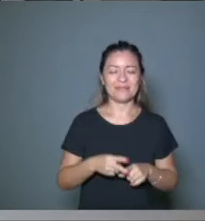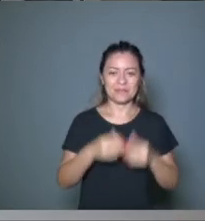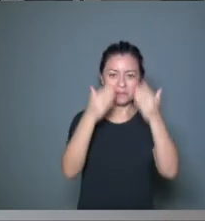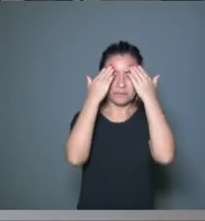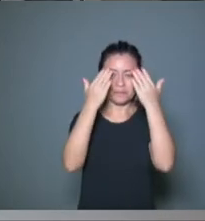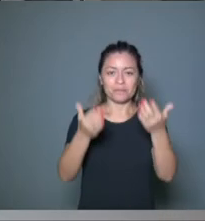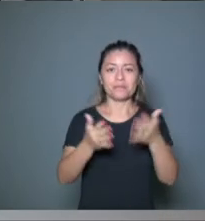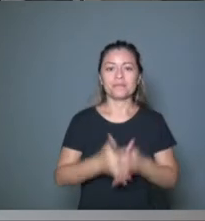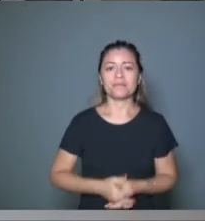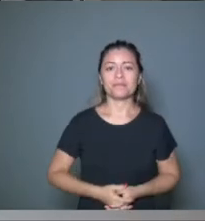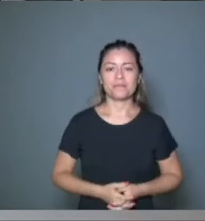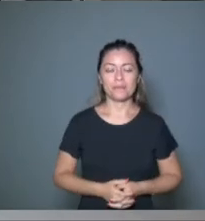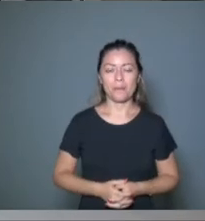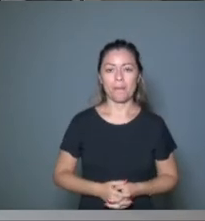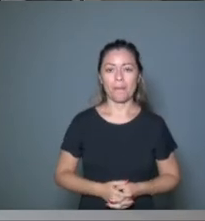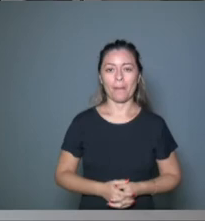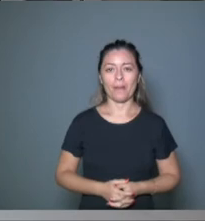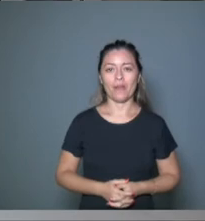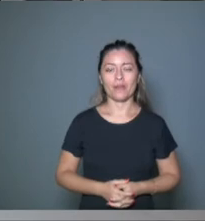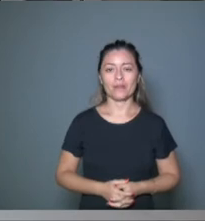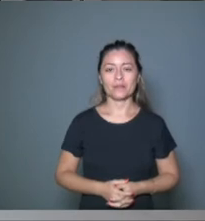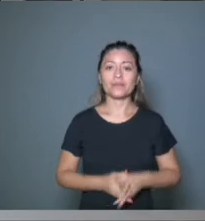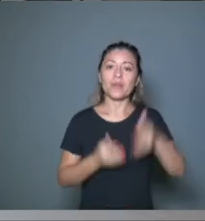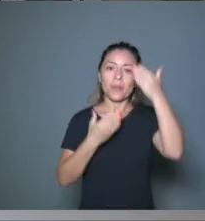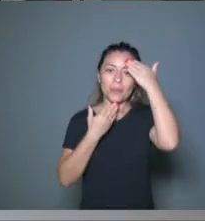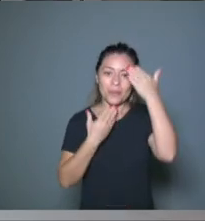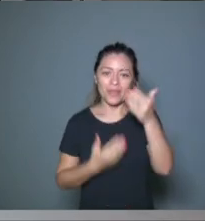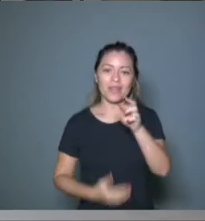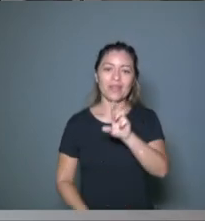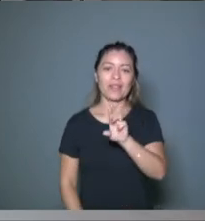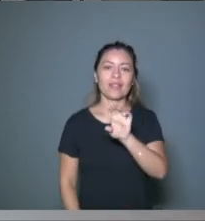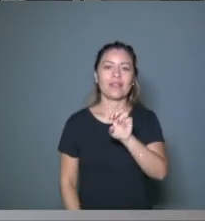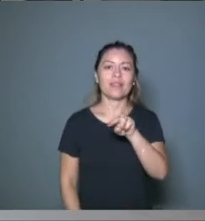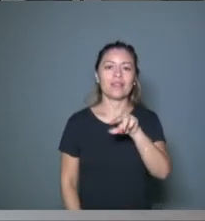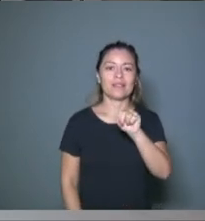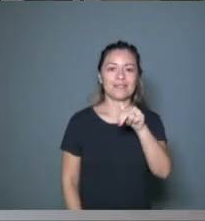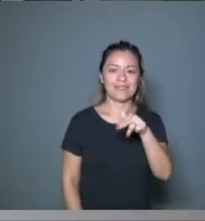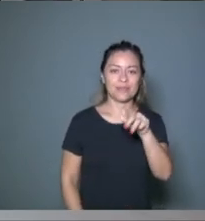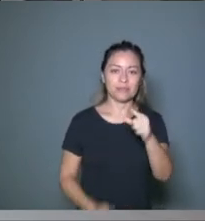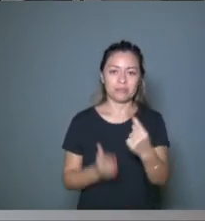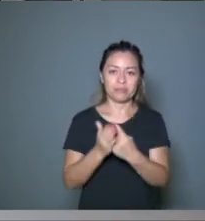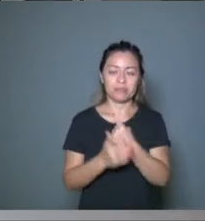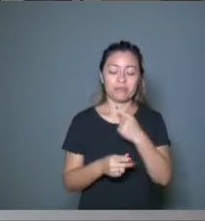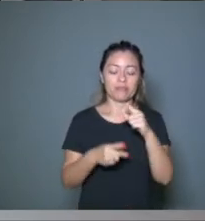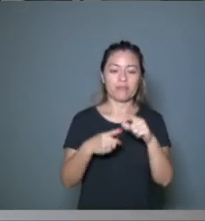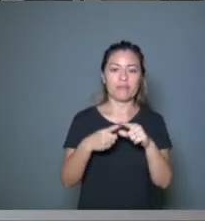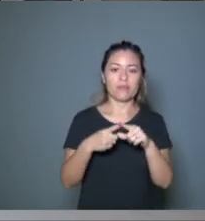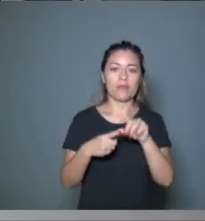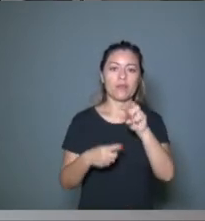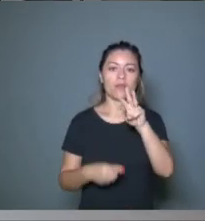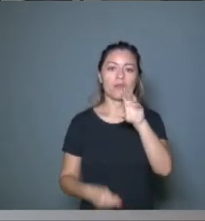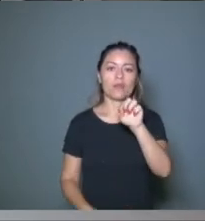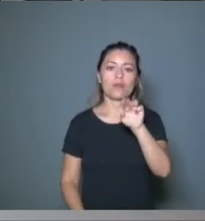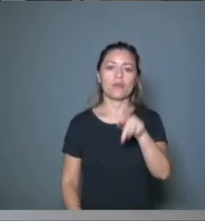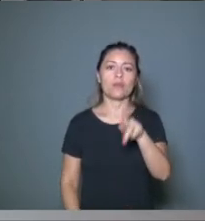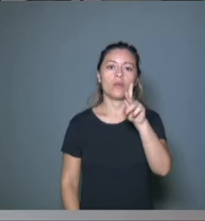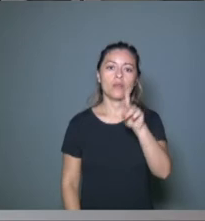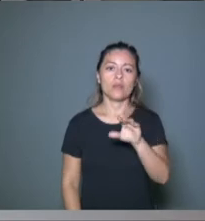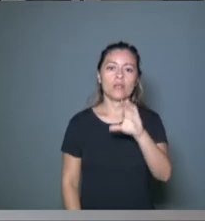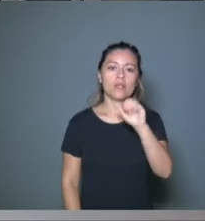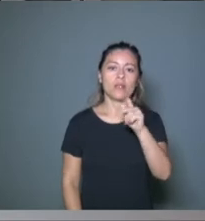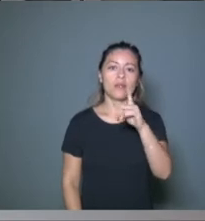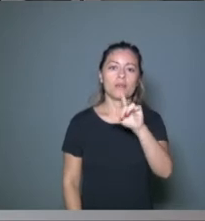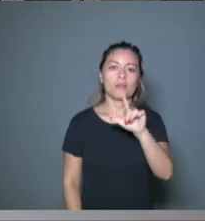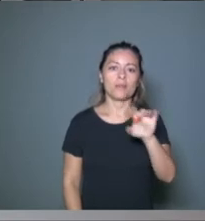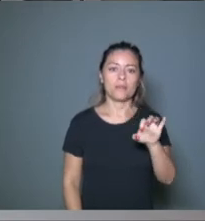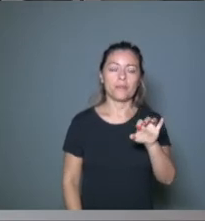of biologics? These are my two questions. Thank you, Renan. So let me answer